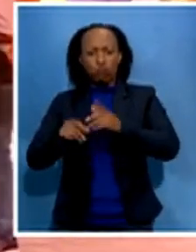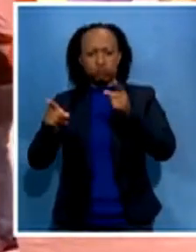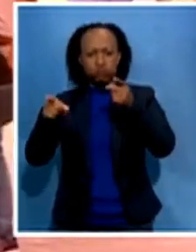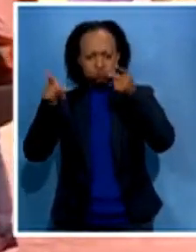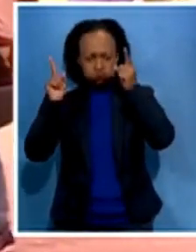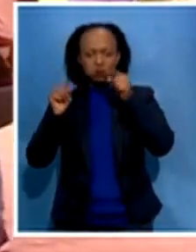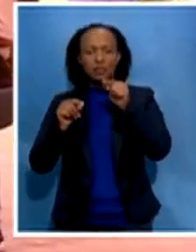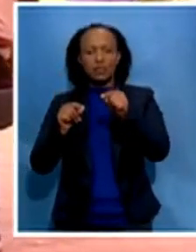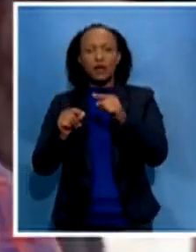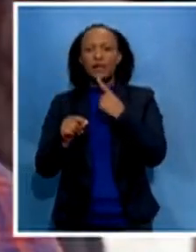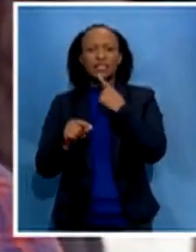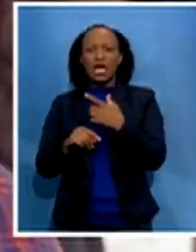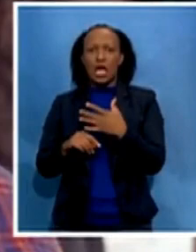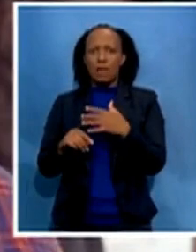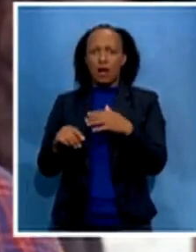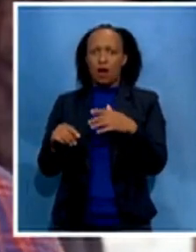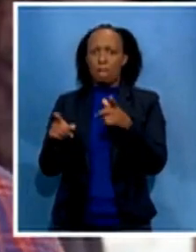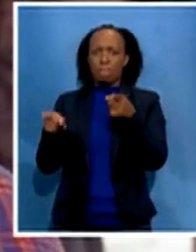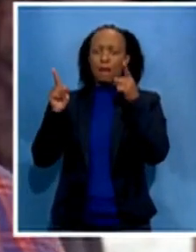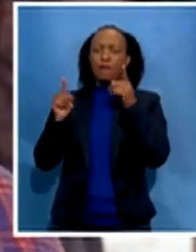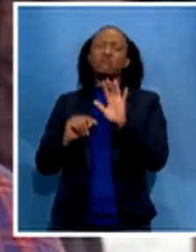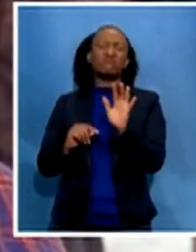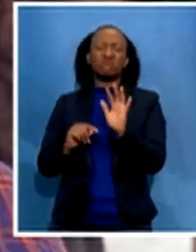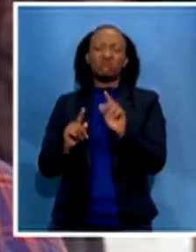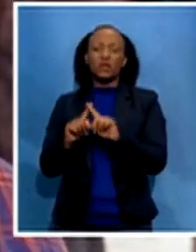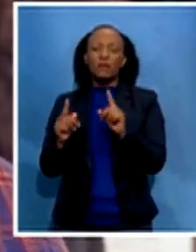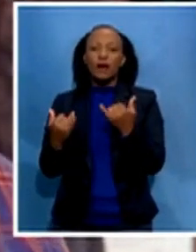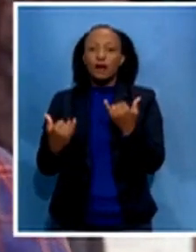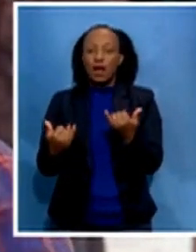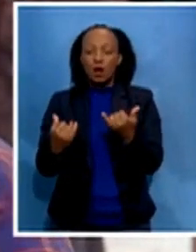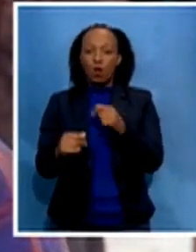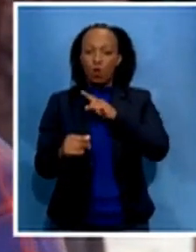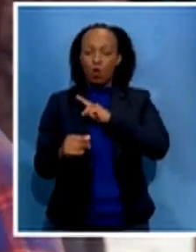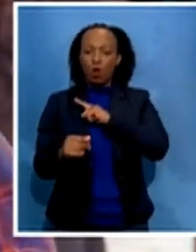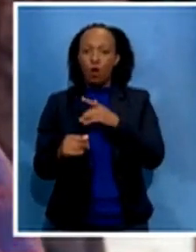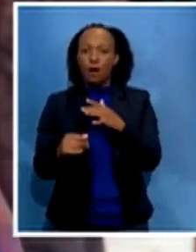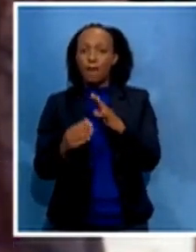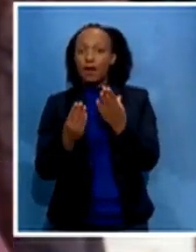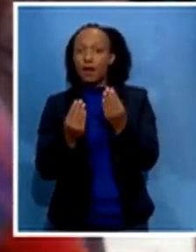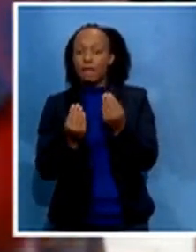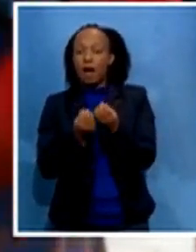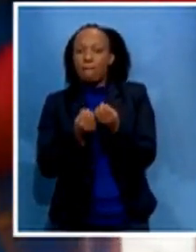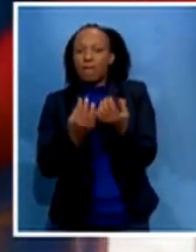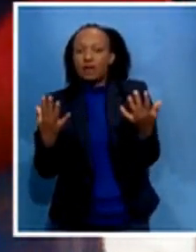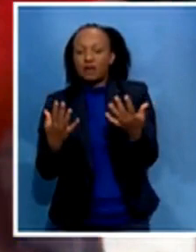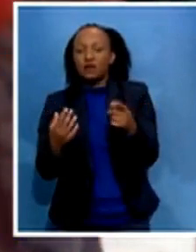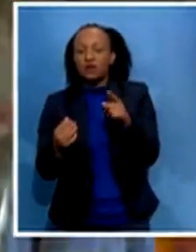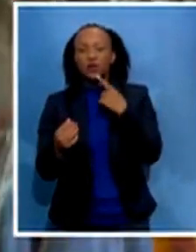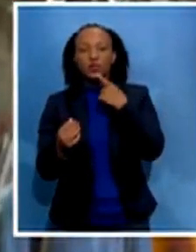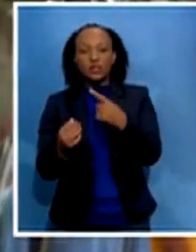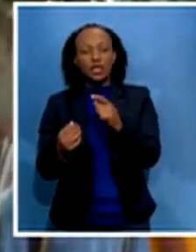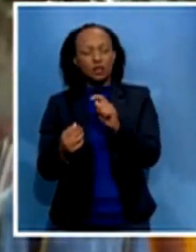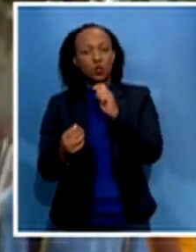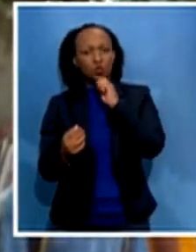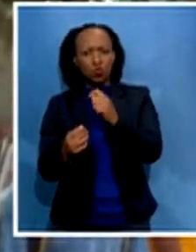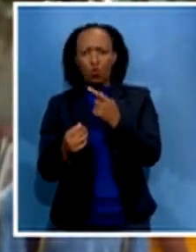yet. Authorities claim they have not detected numbers large enough that they can attribute the sudden surge in cases to the India variant of